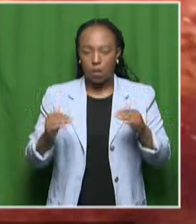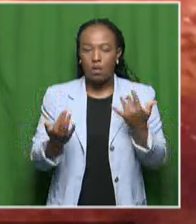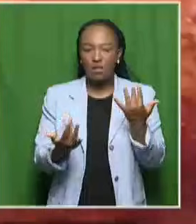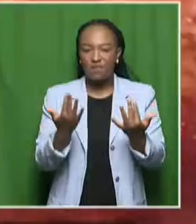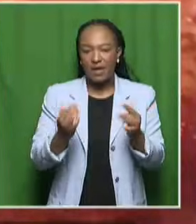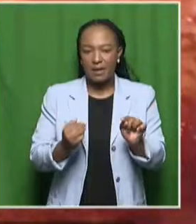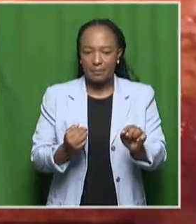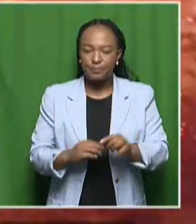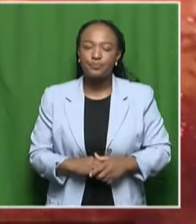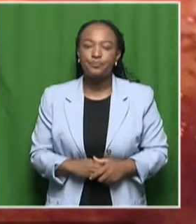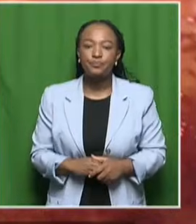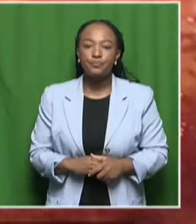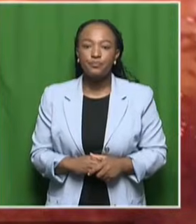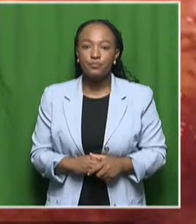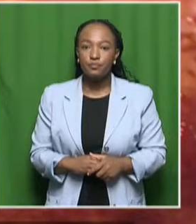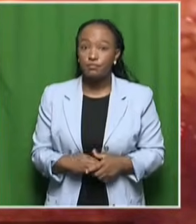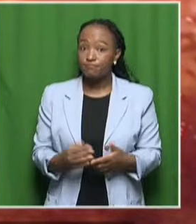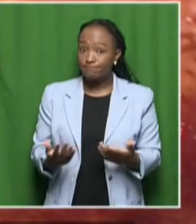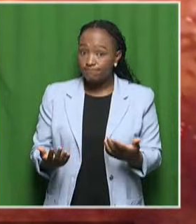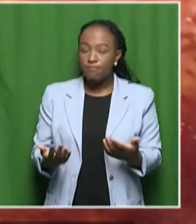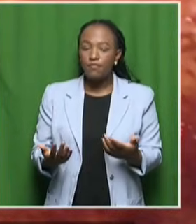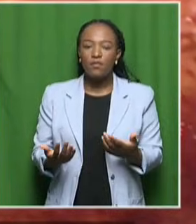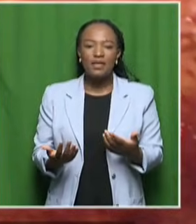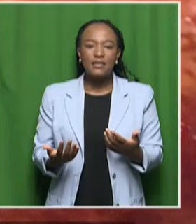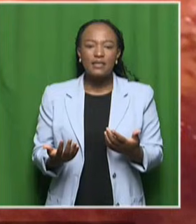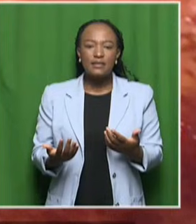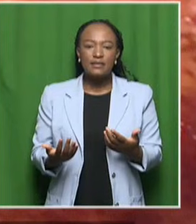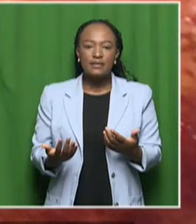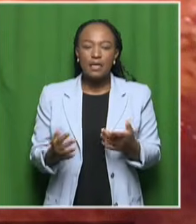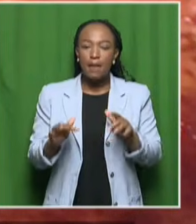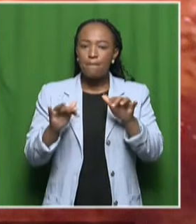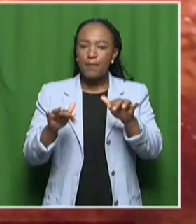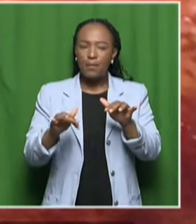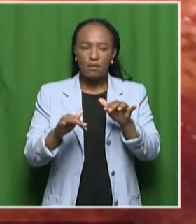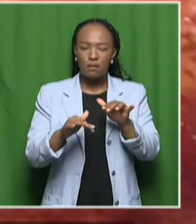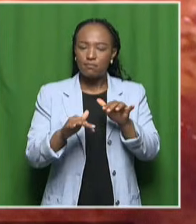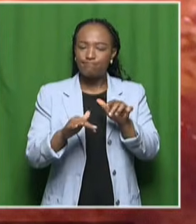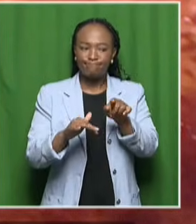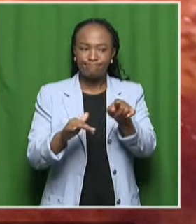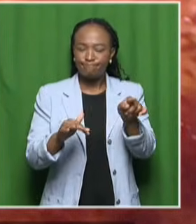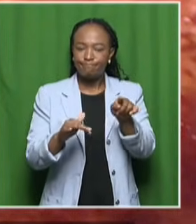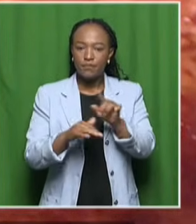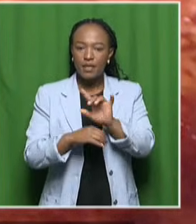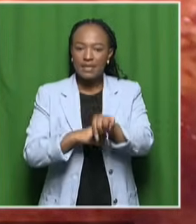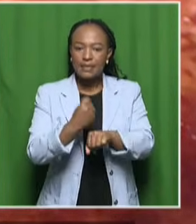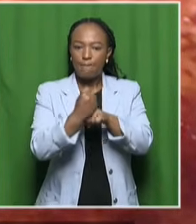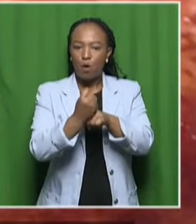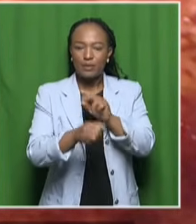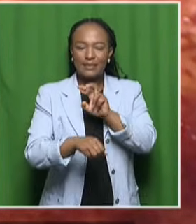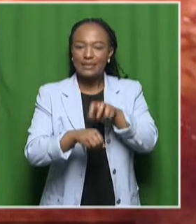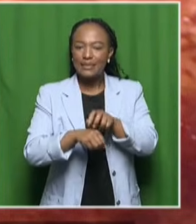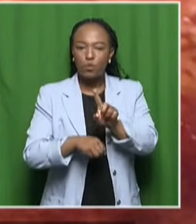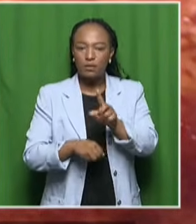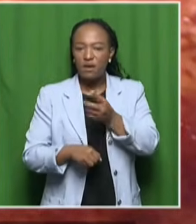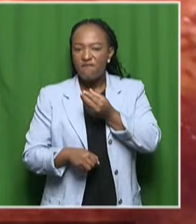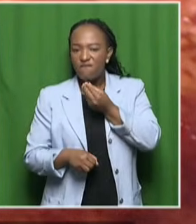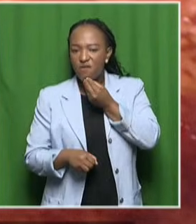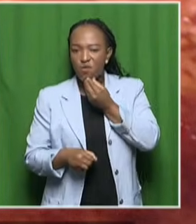it, I mean, we're obviously looking at the type of support that's needed. What's coming to the fore? What's that plea right now, whether it's financial, whether it's for food, whether